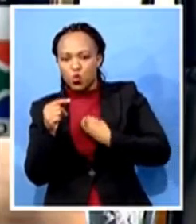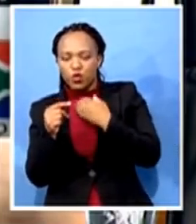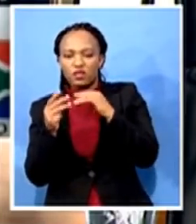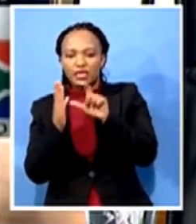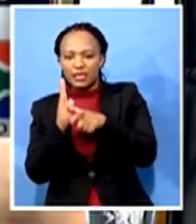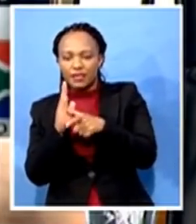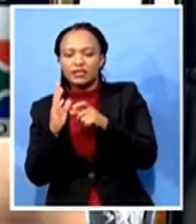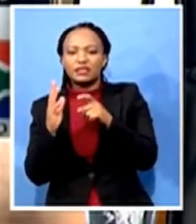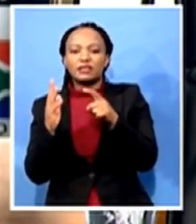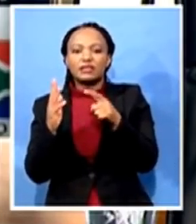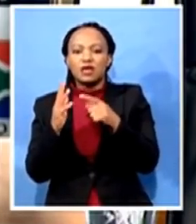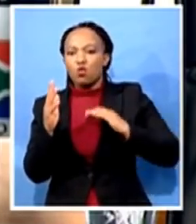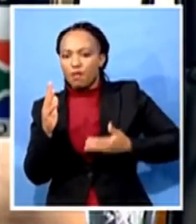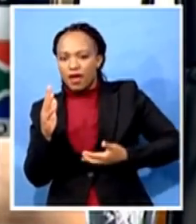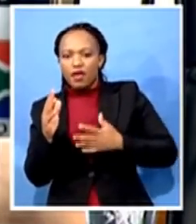Chair.